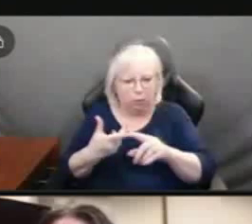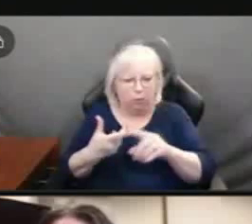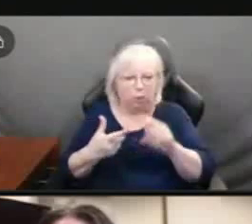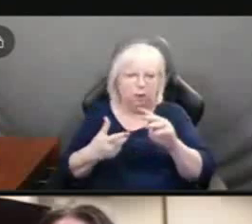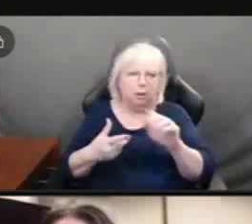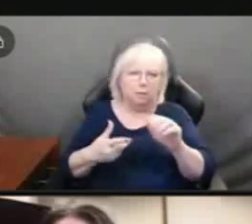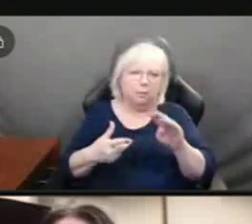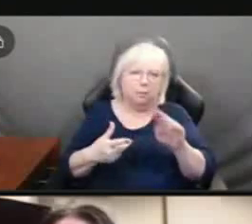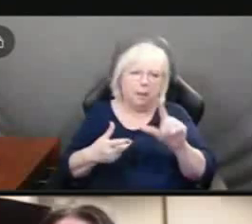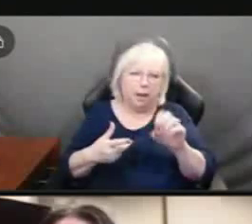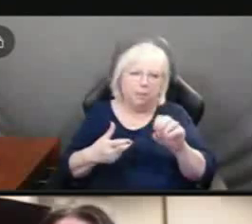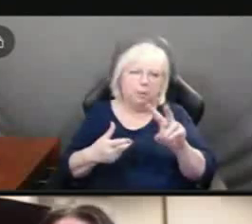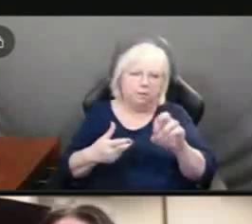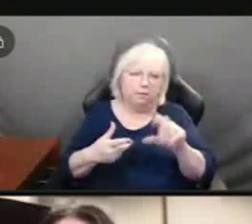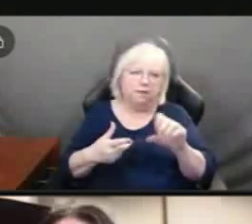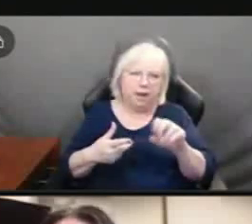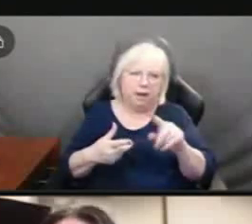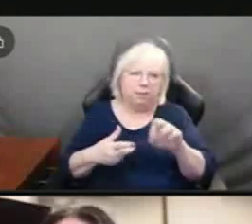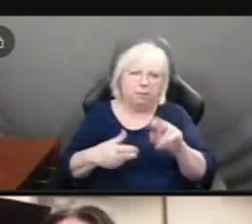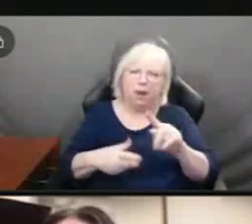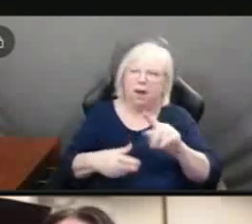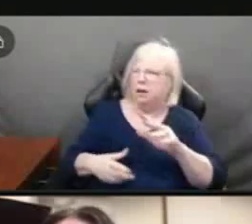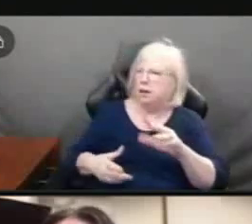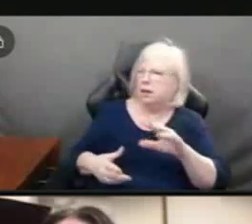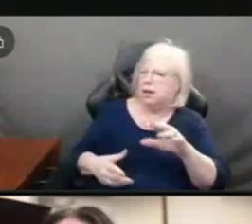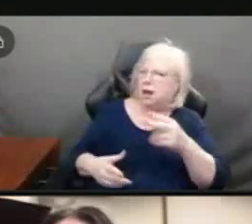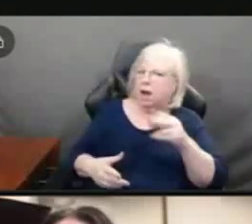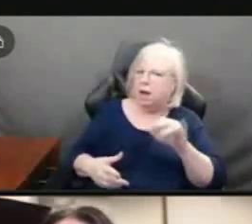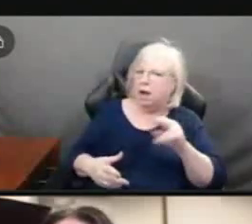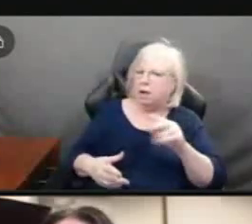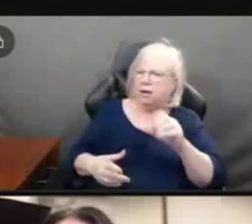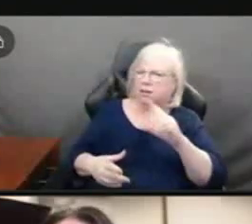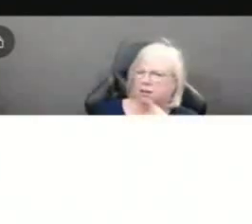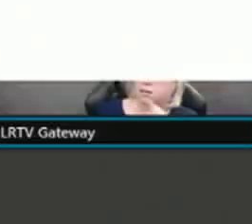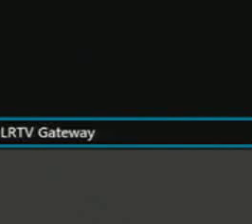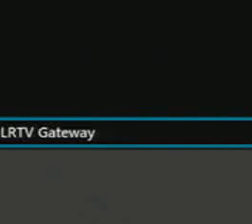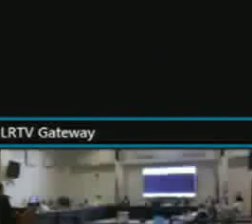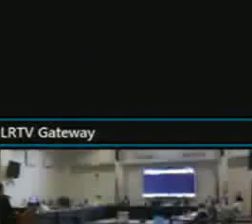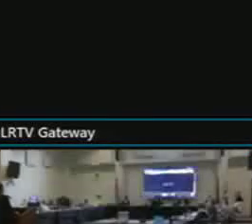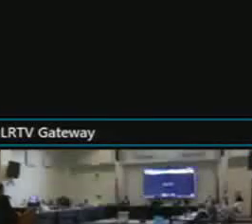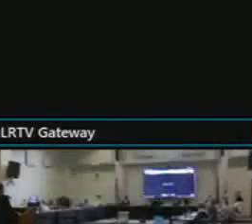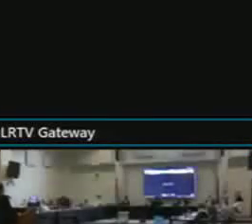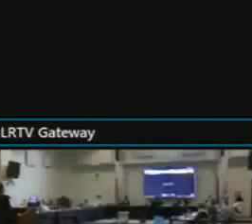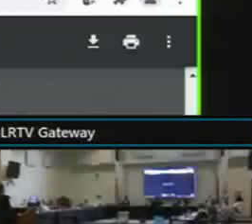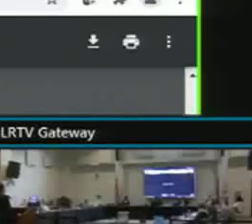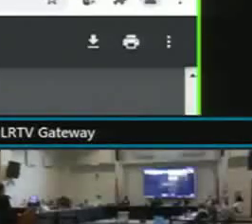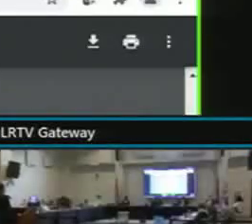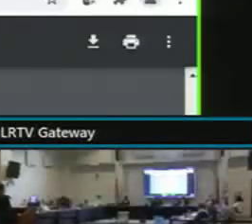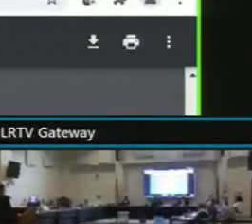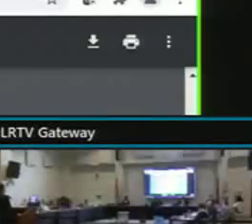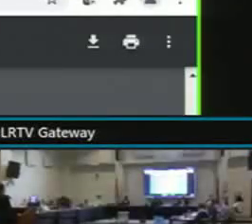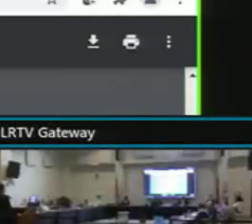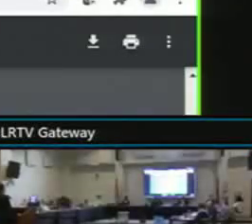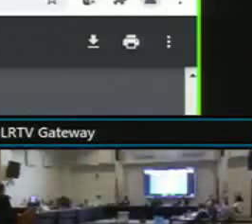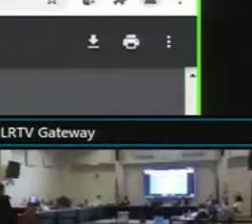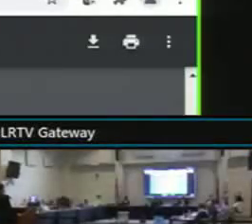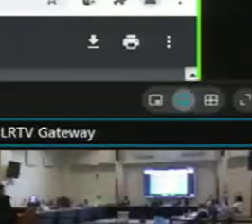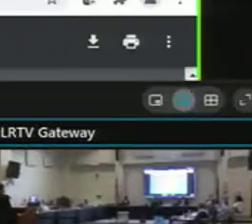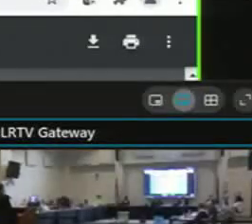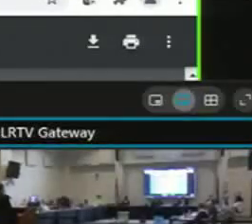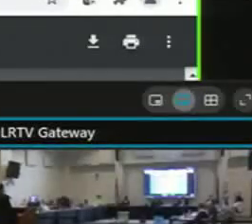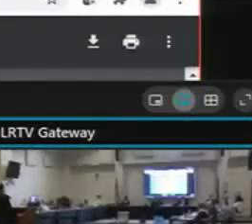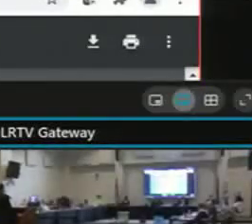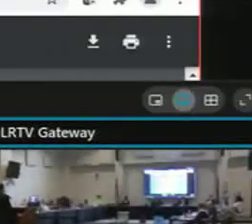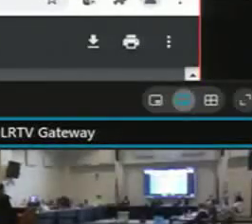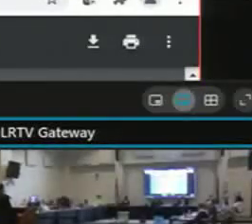Mableville Pike. So it's on the kind of the northeast edge. It's the thing where I see conveyor. Yeah, it might be 1,500 feet,